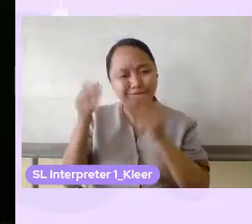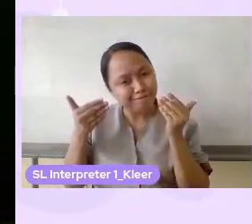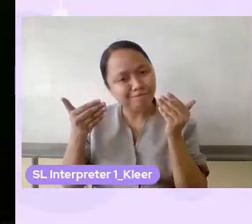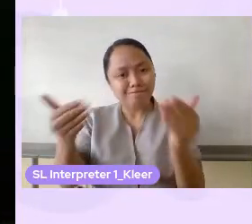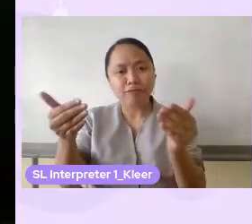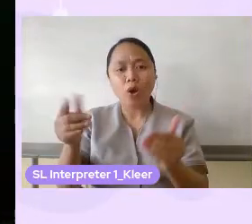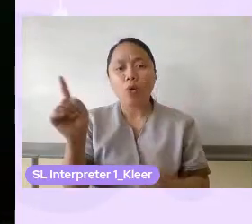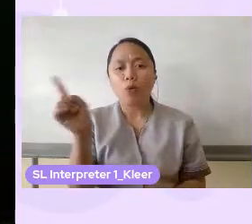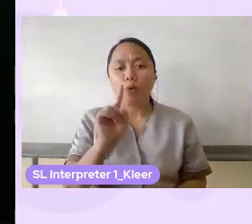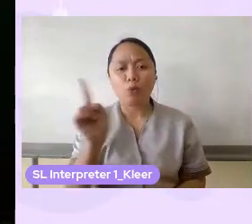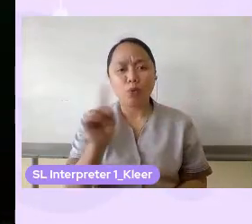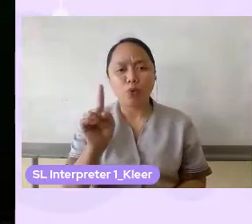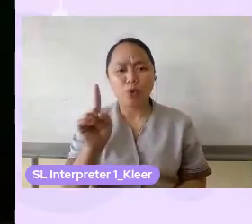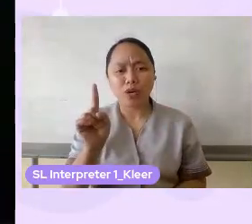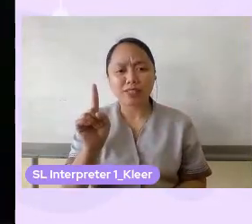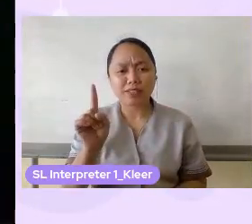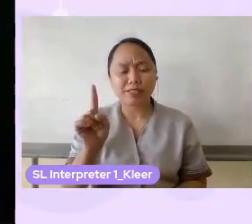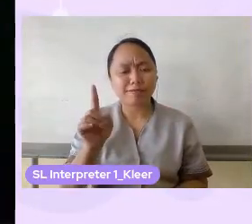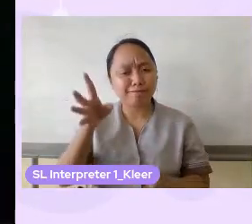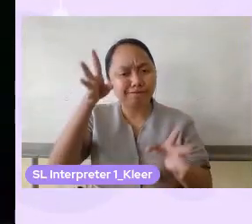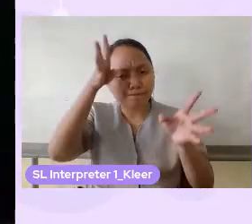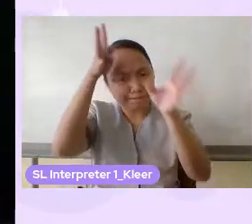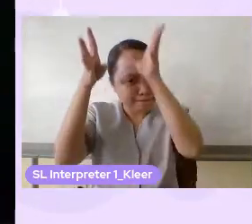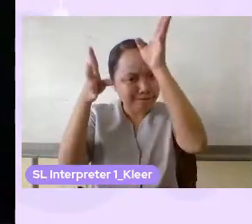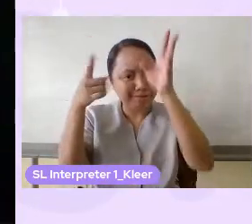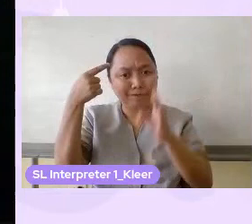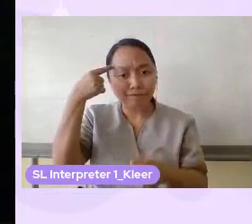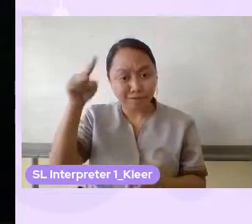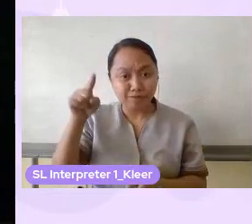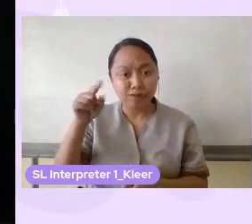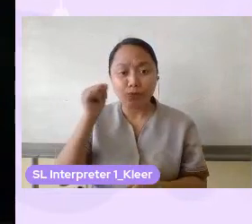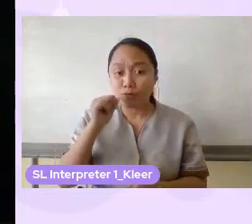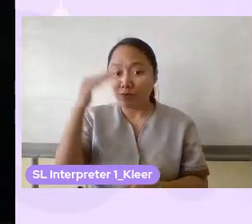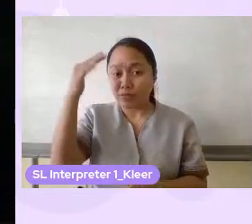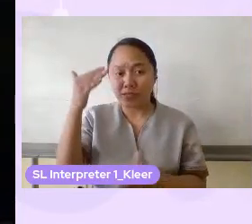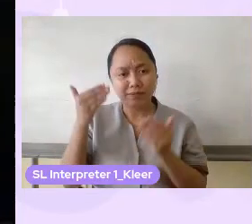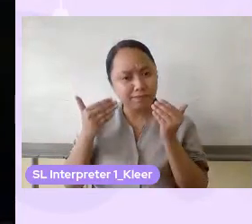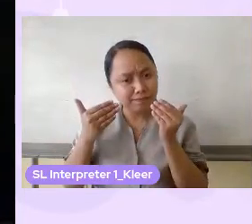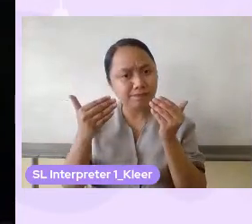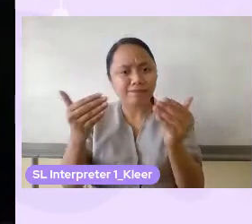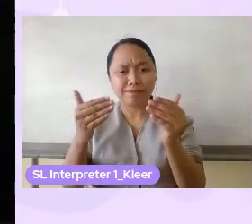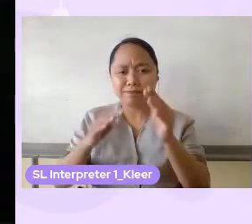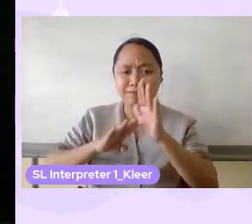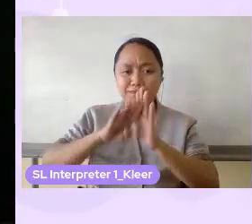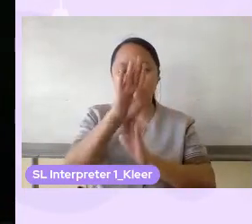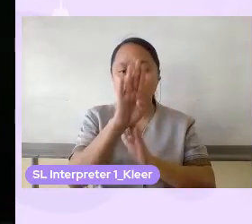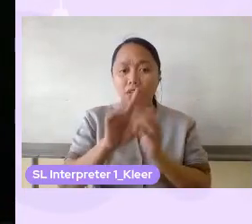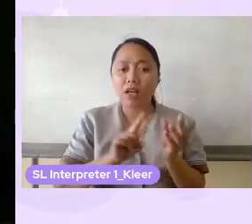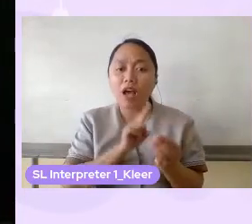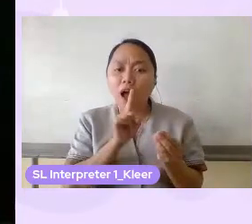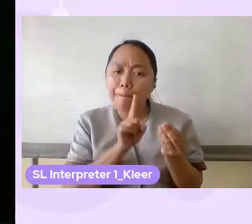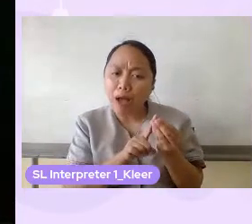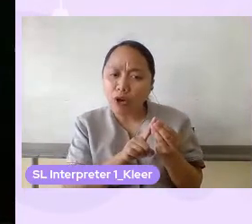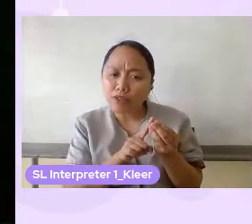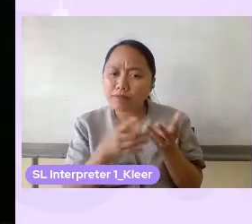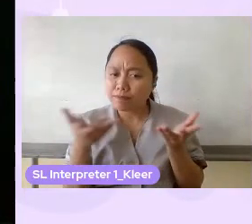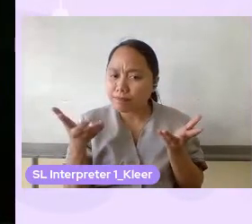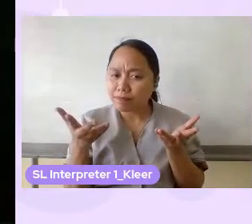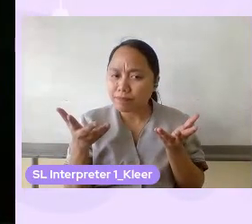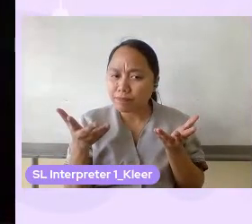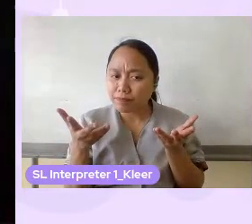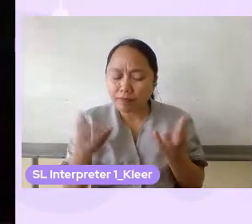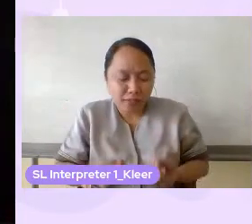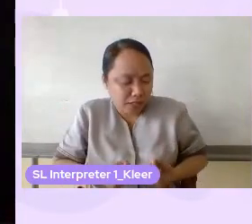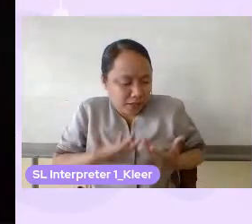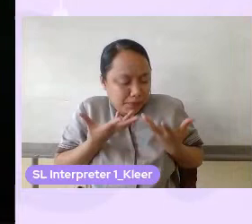digital innovation for women advancement? Basically, it's an idea that was inspired